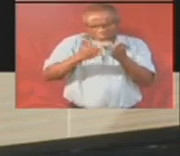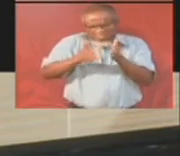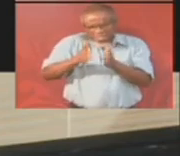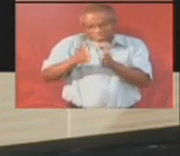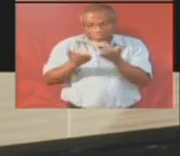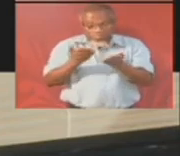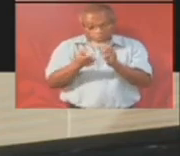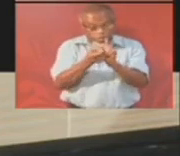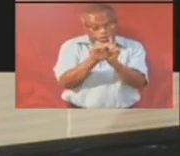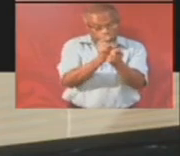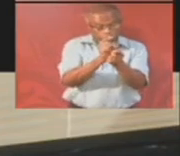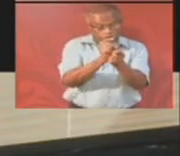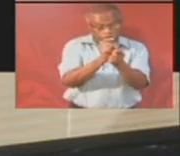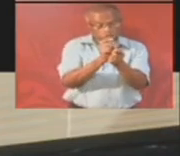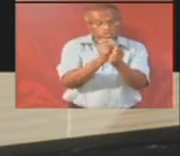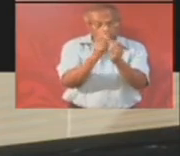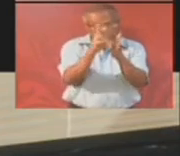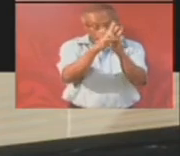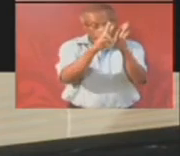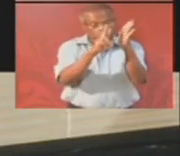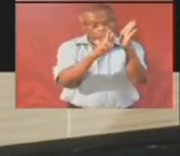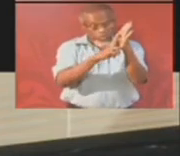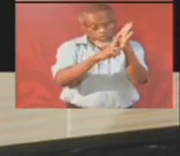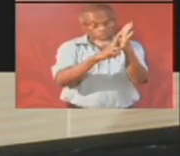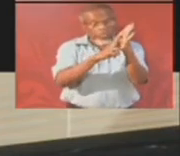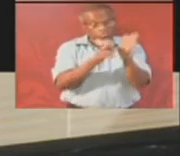know, at this time? Because we have been seeing